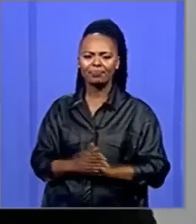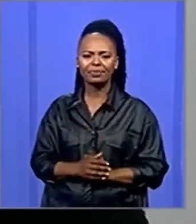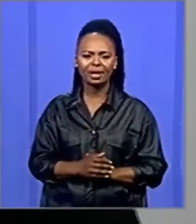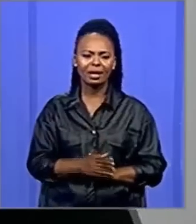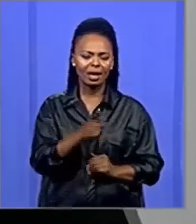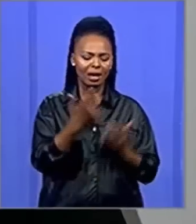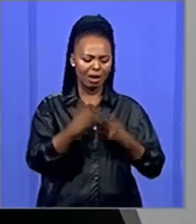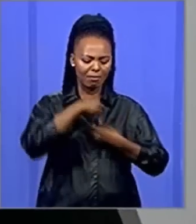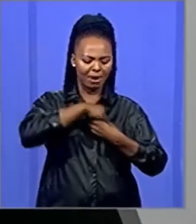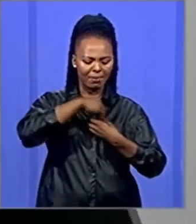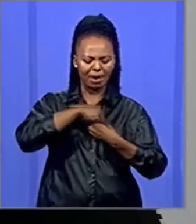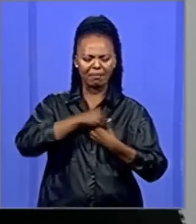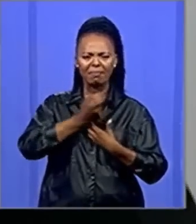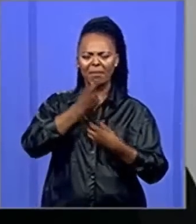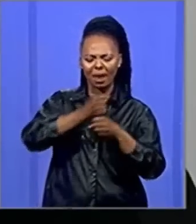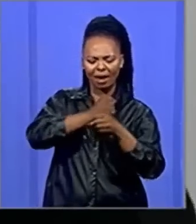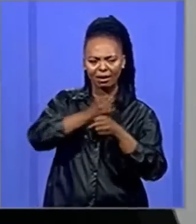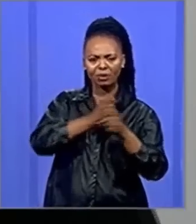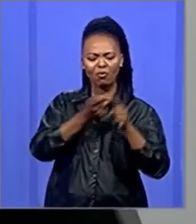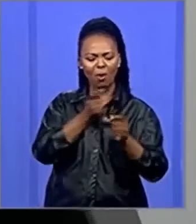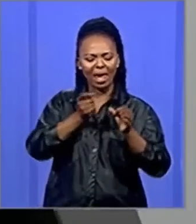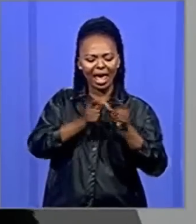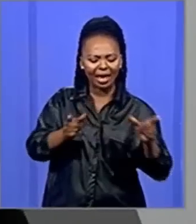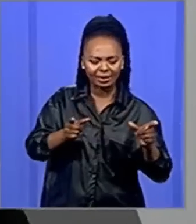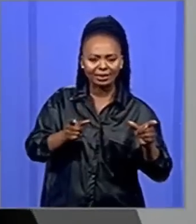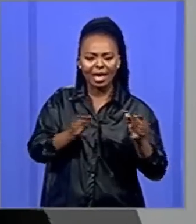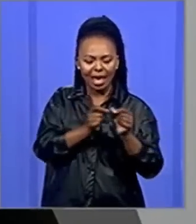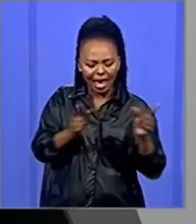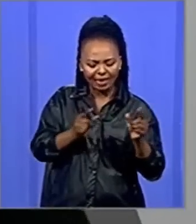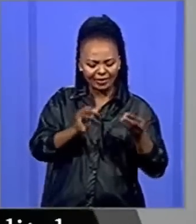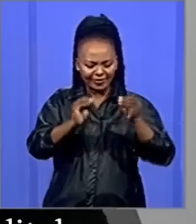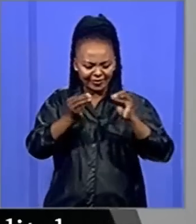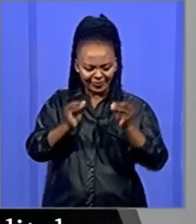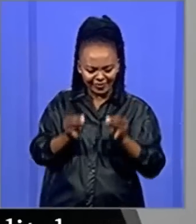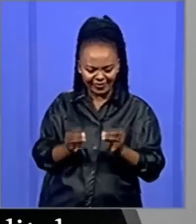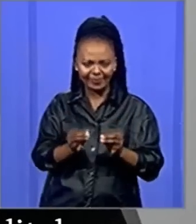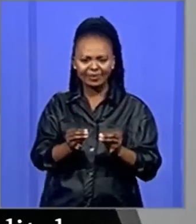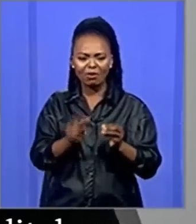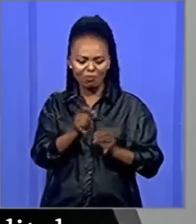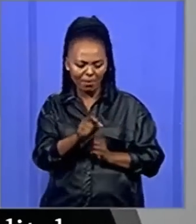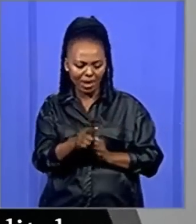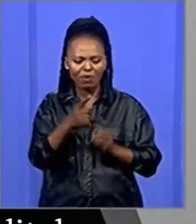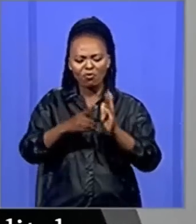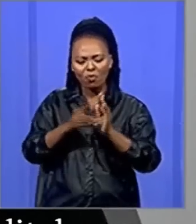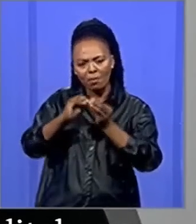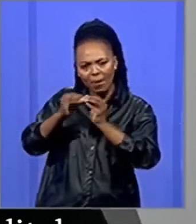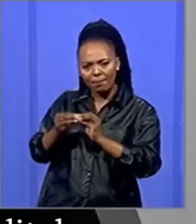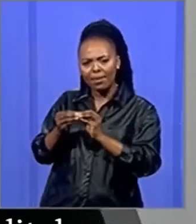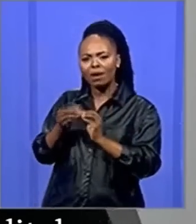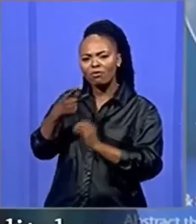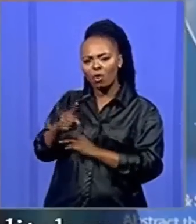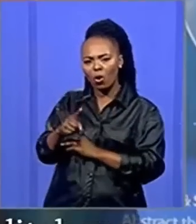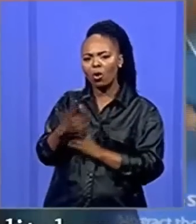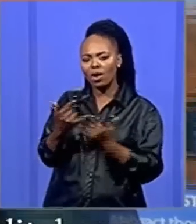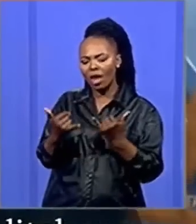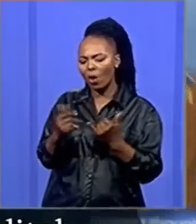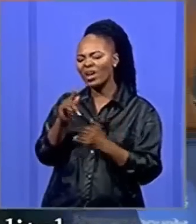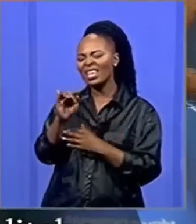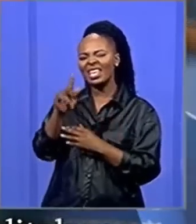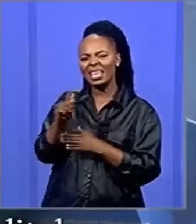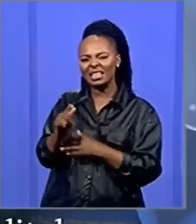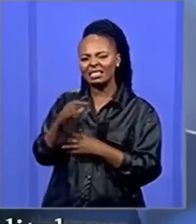products that we collect, we purify and we validate them and we use them for developing diagnostic kits.